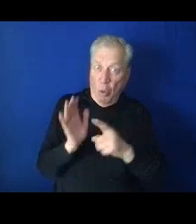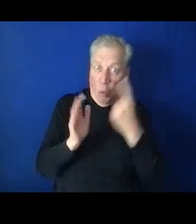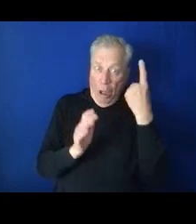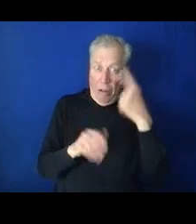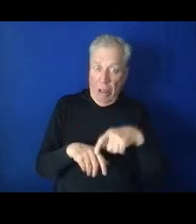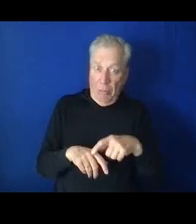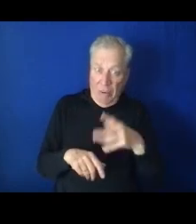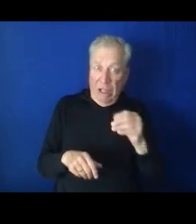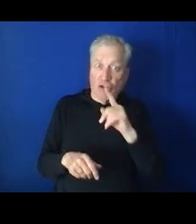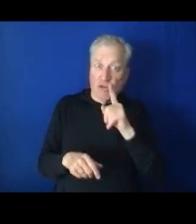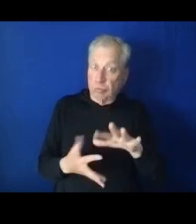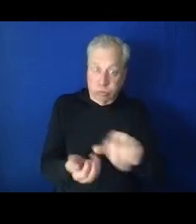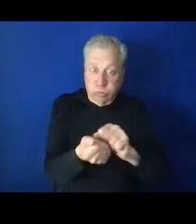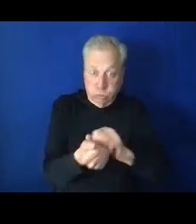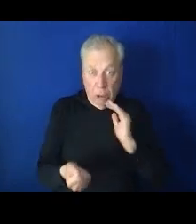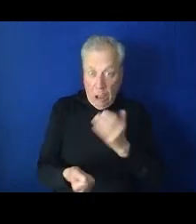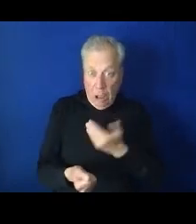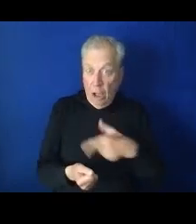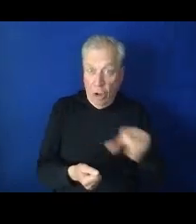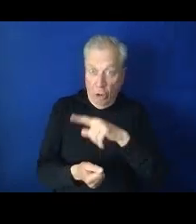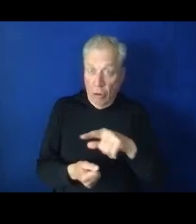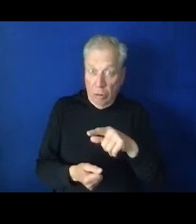essentially decimate our cutthroat trout populations.